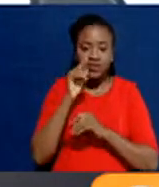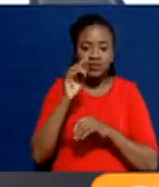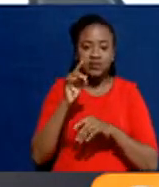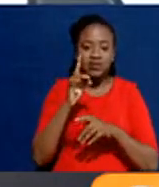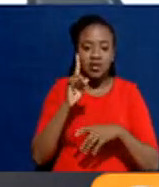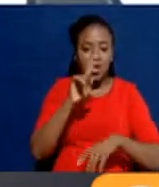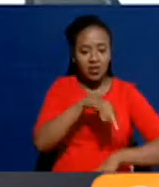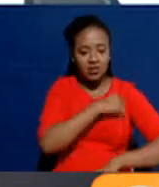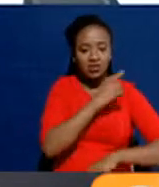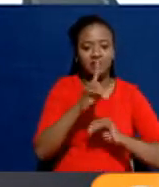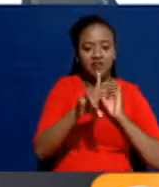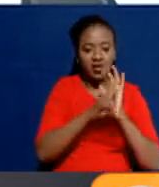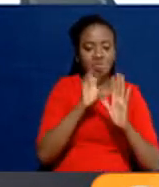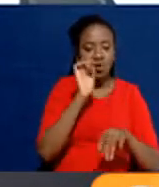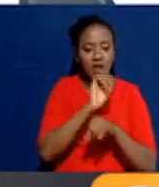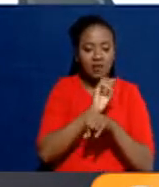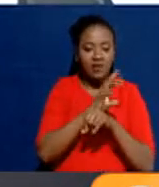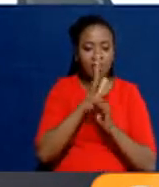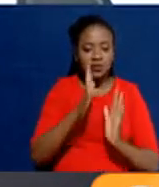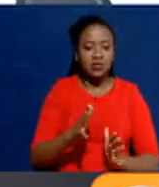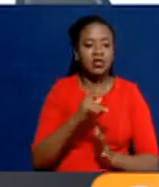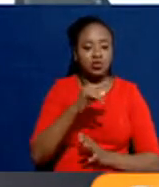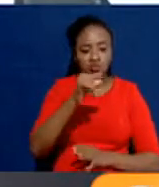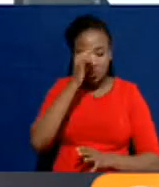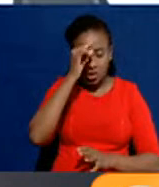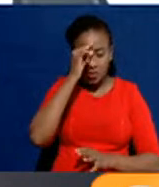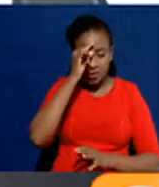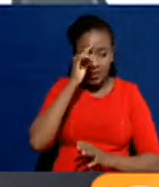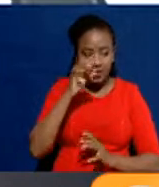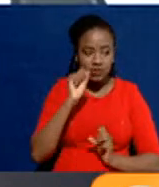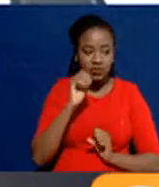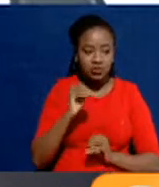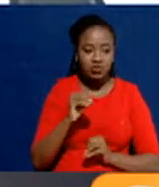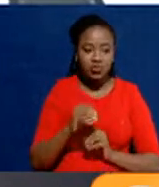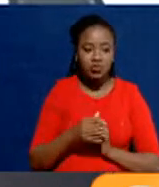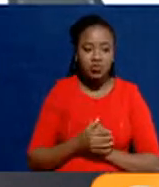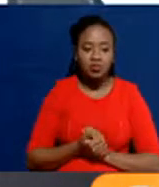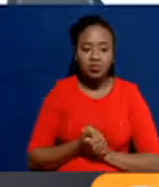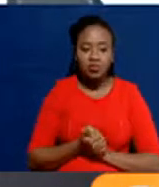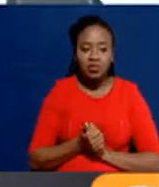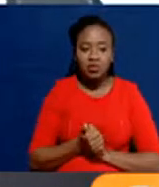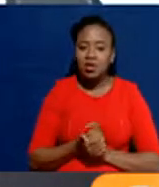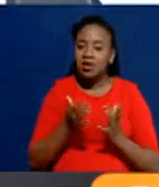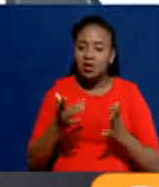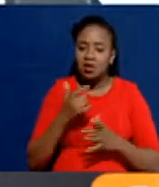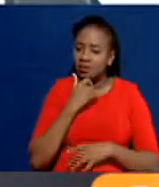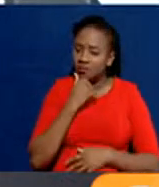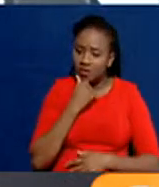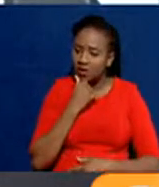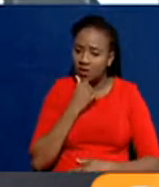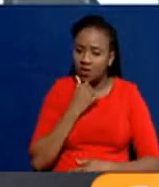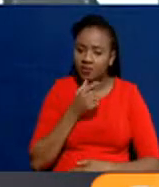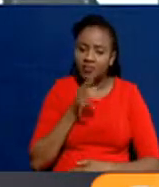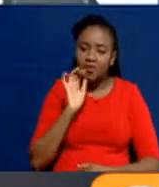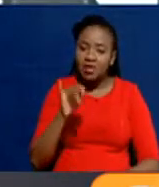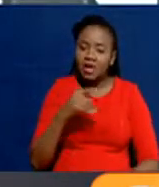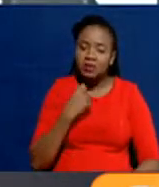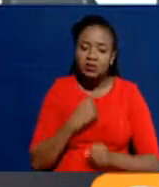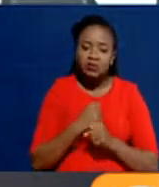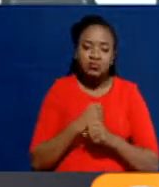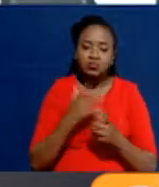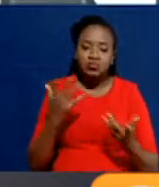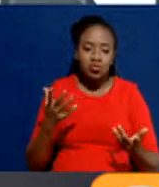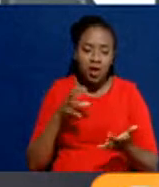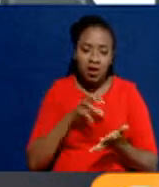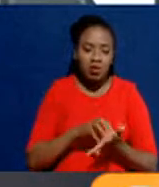to government. And so, Linus, the question becomes, where is that office in all of these? And by the way,